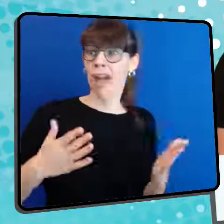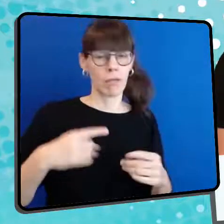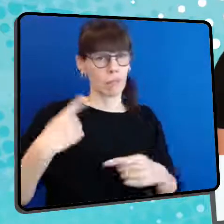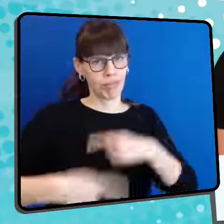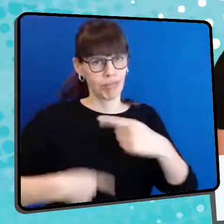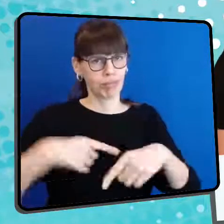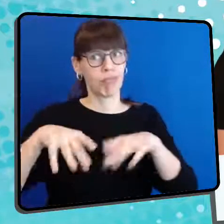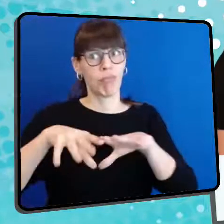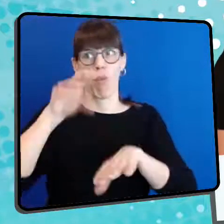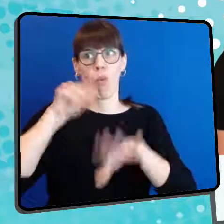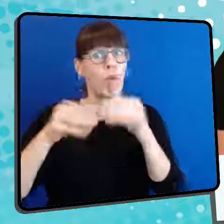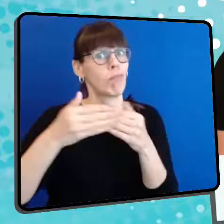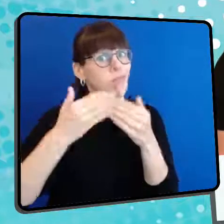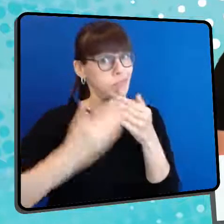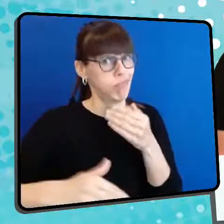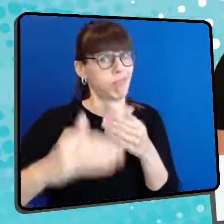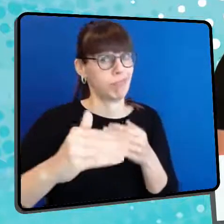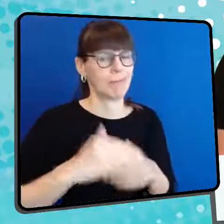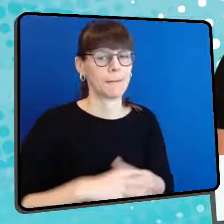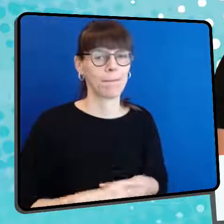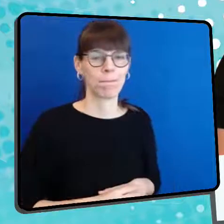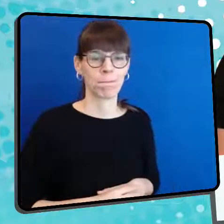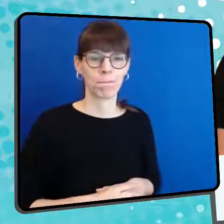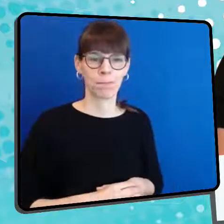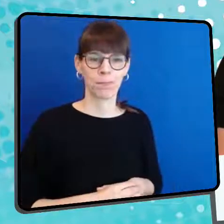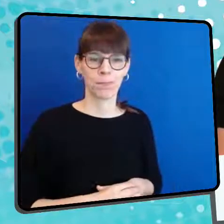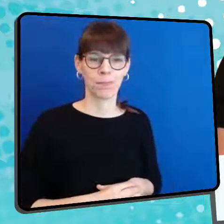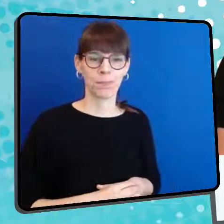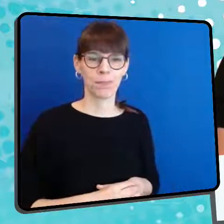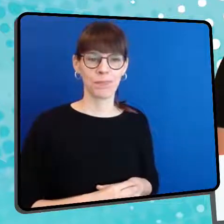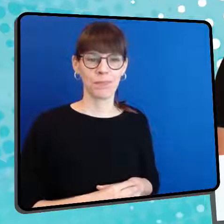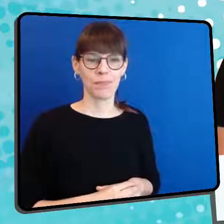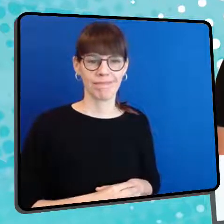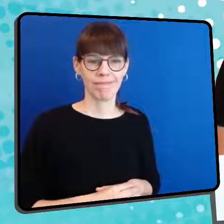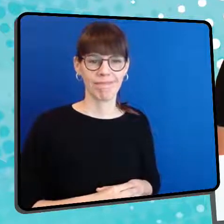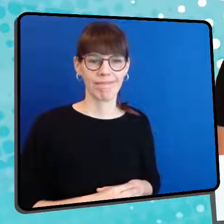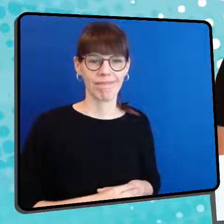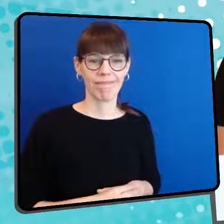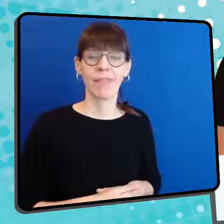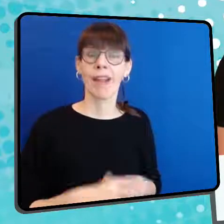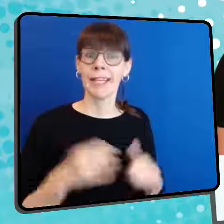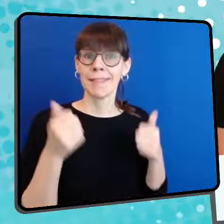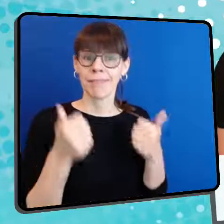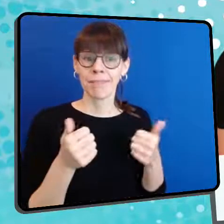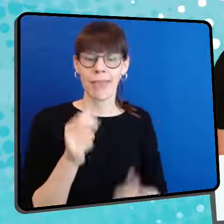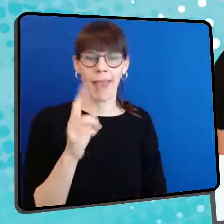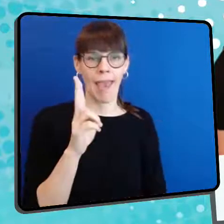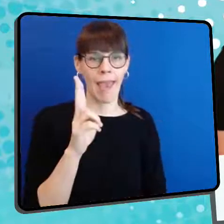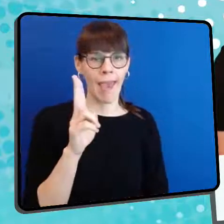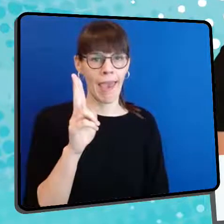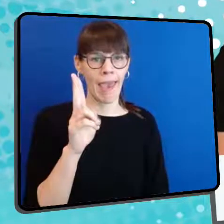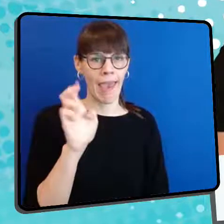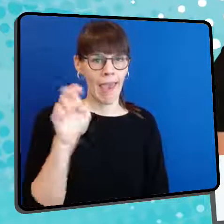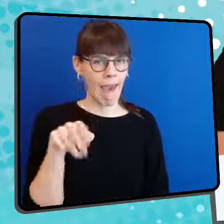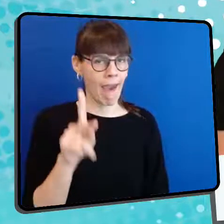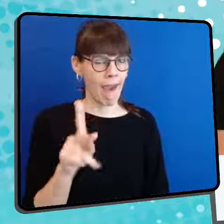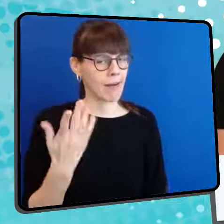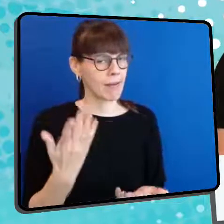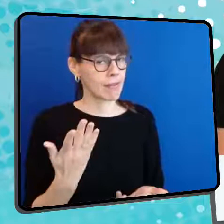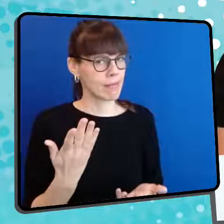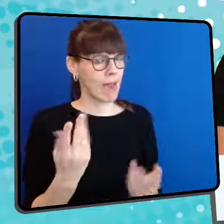Wonderful. And Henk, I know you have our question of the show, isn't it? Our slightly controversial question.